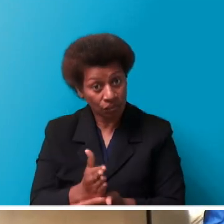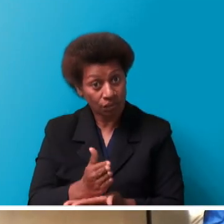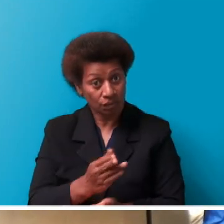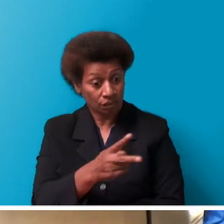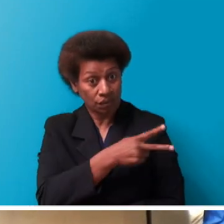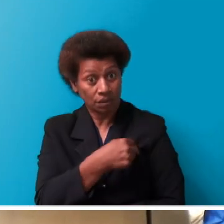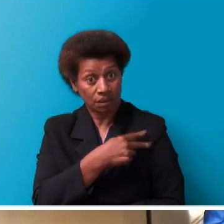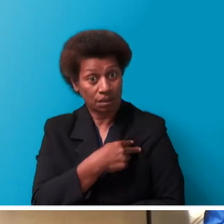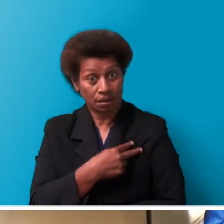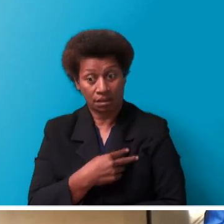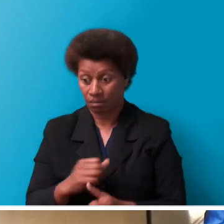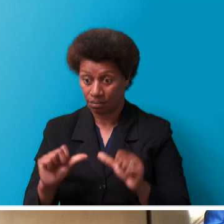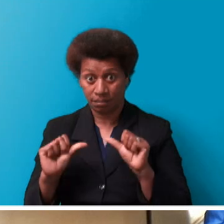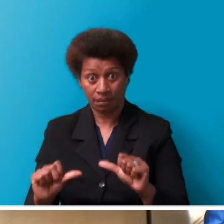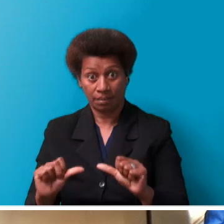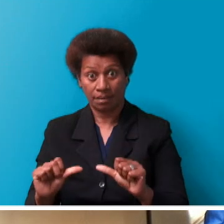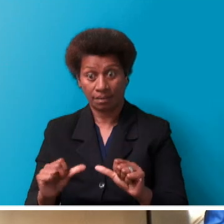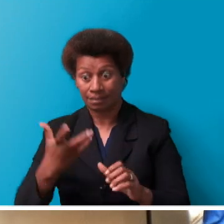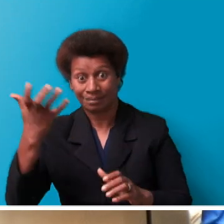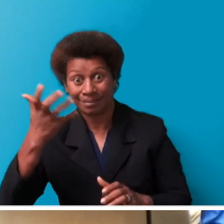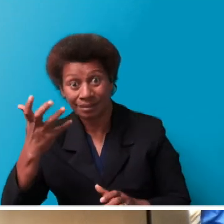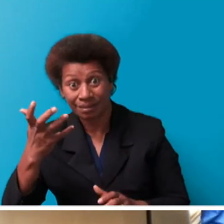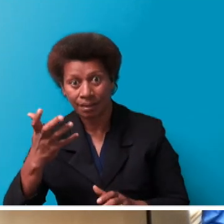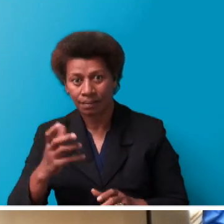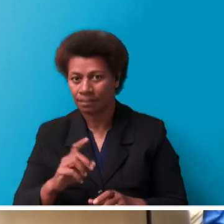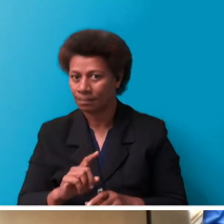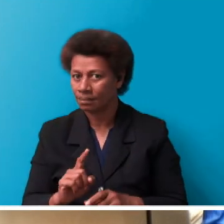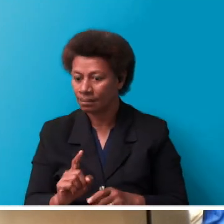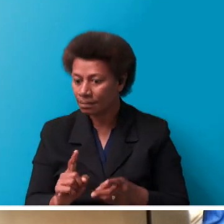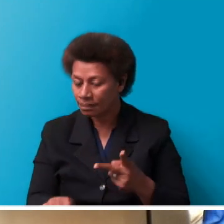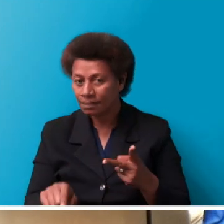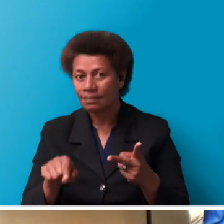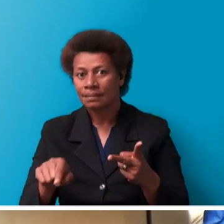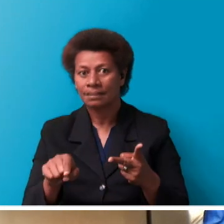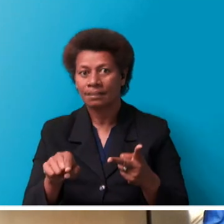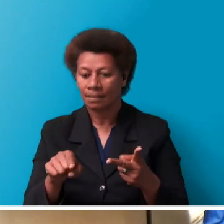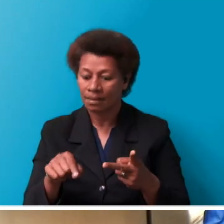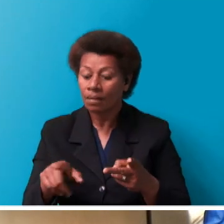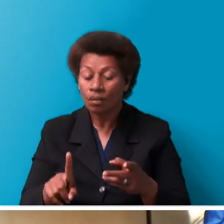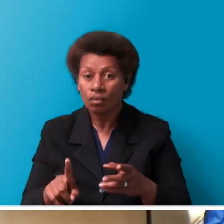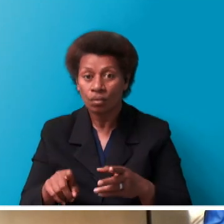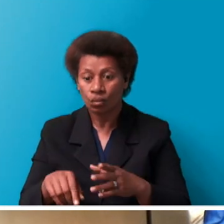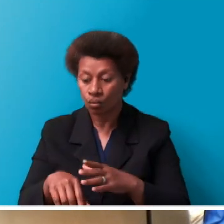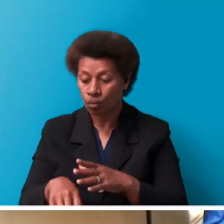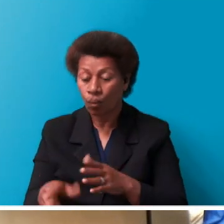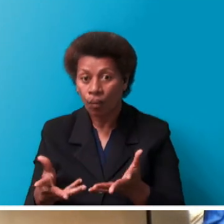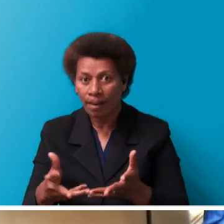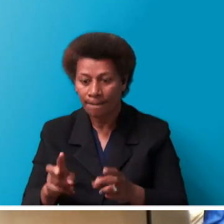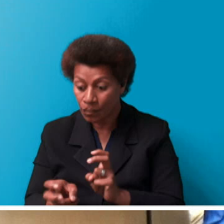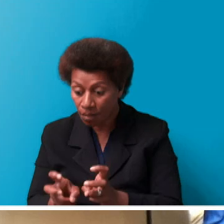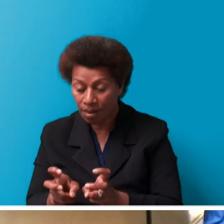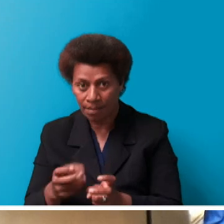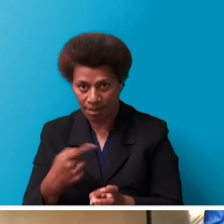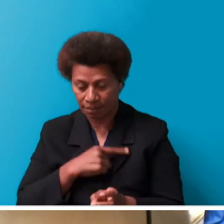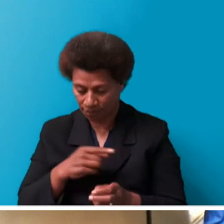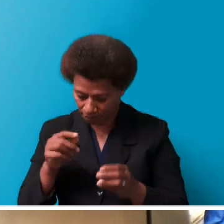about preventing threats. It is about addressing the root causes of instability. That means that